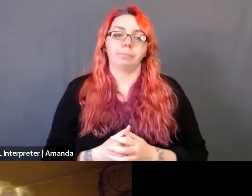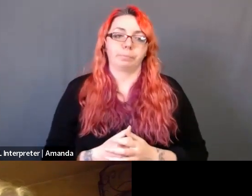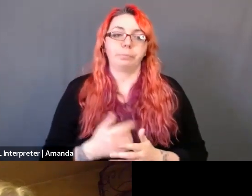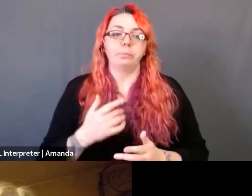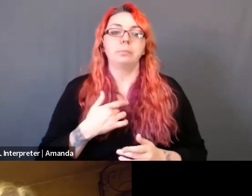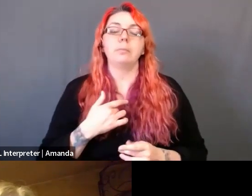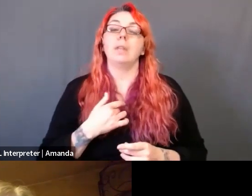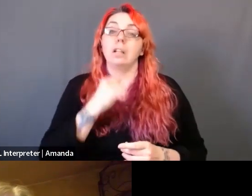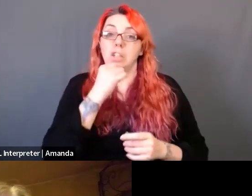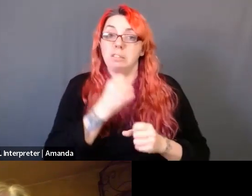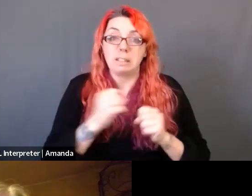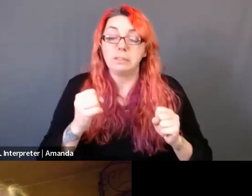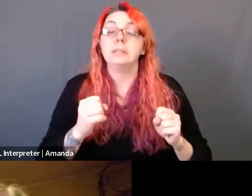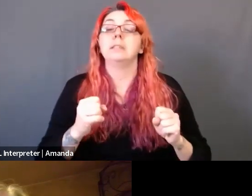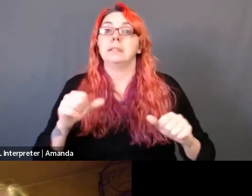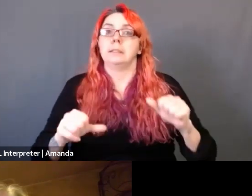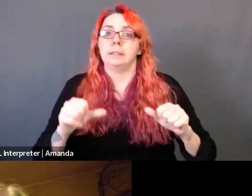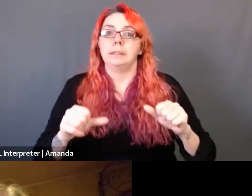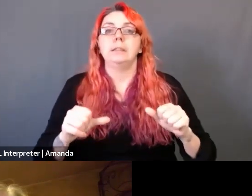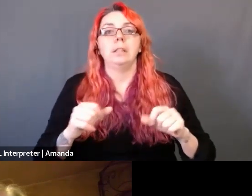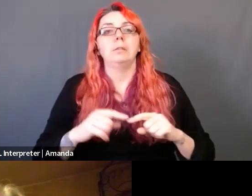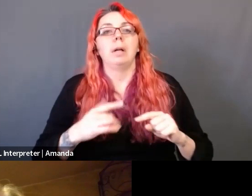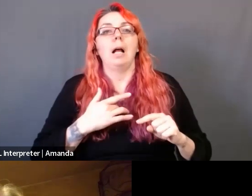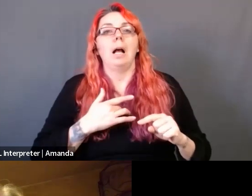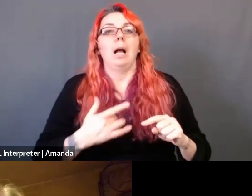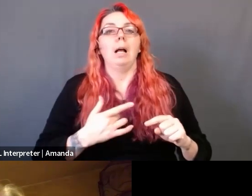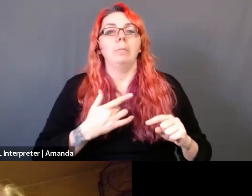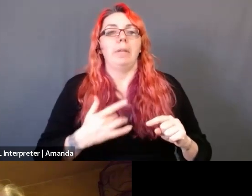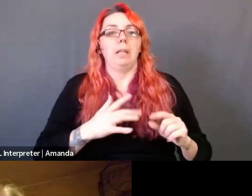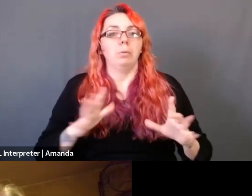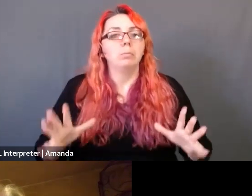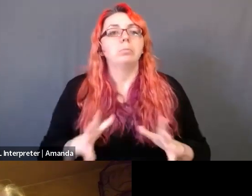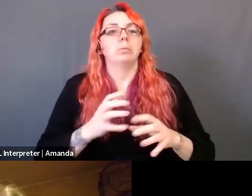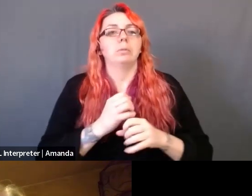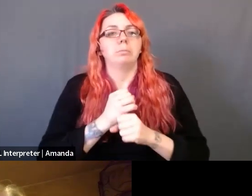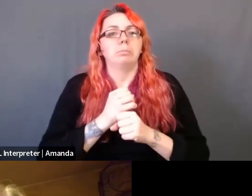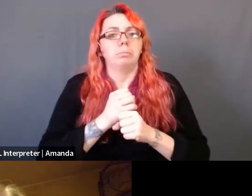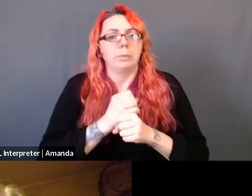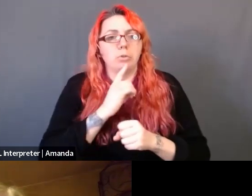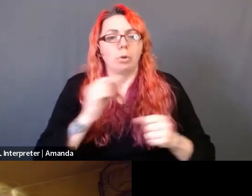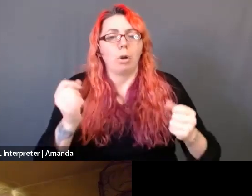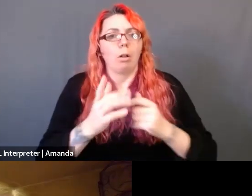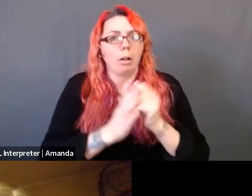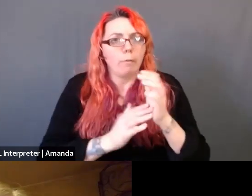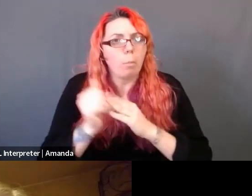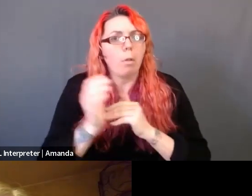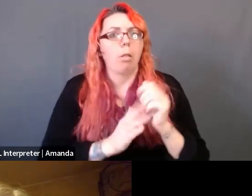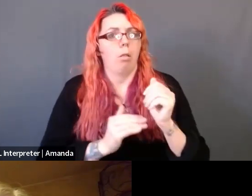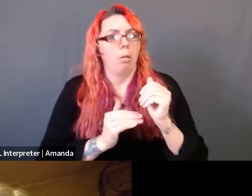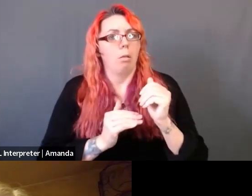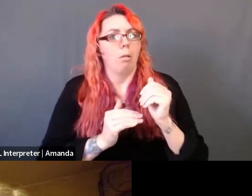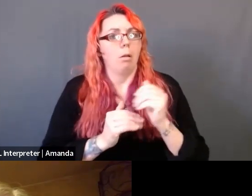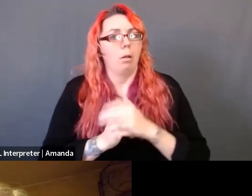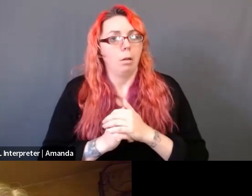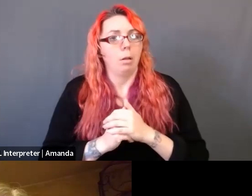goal of safety depends on so many things that it's difficult to promise or commit or guarantee. And so, of course, we want to have what I